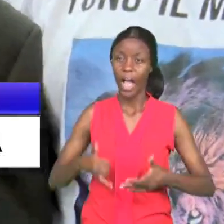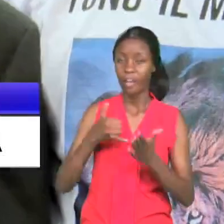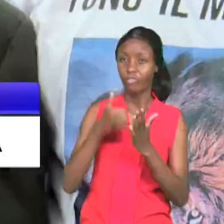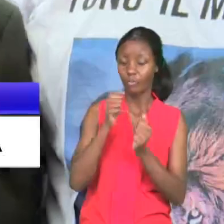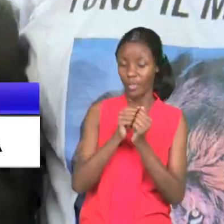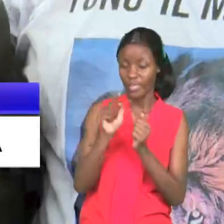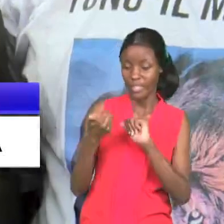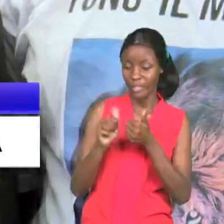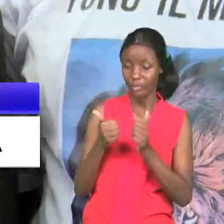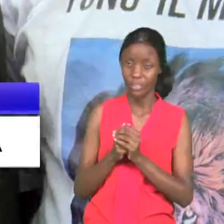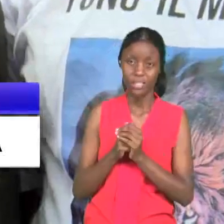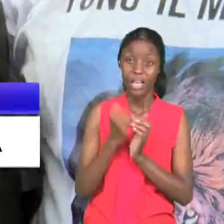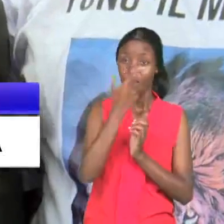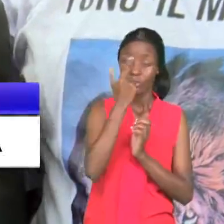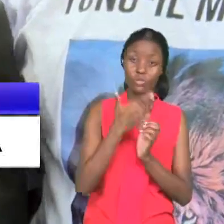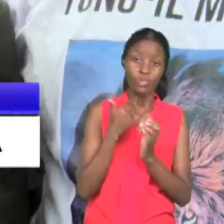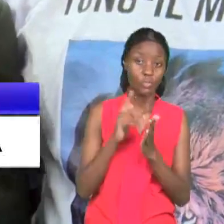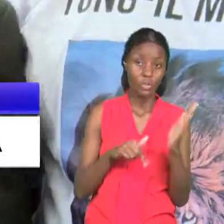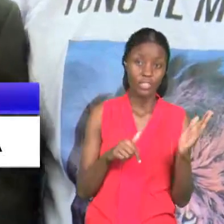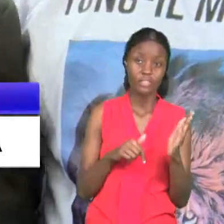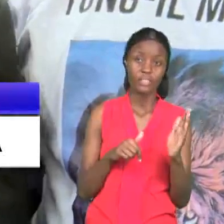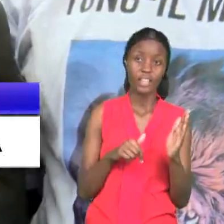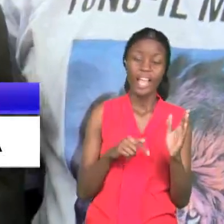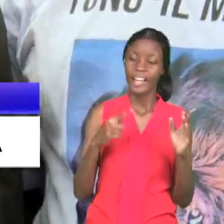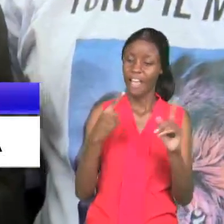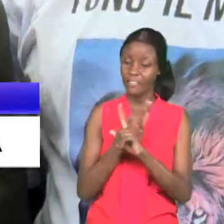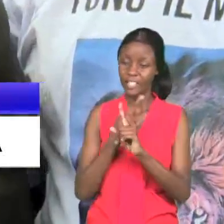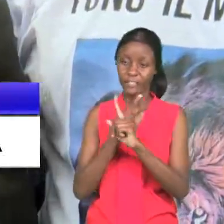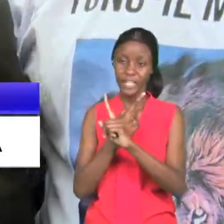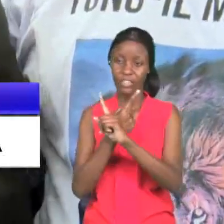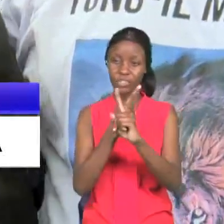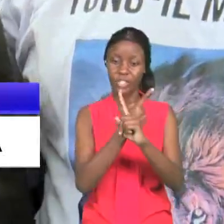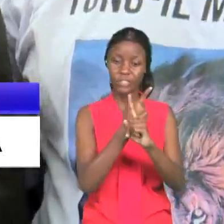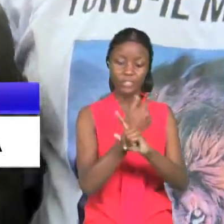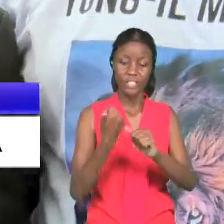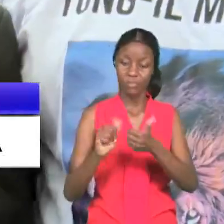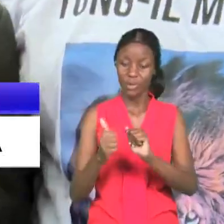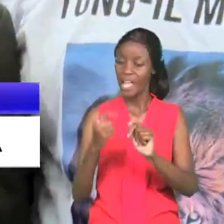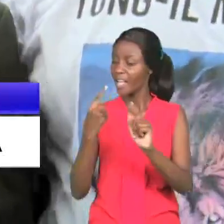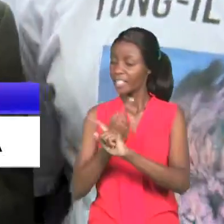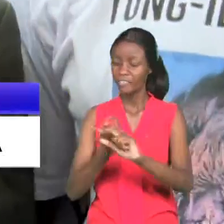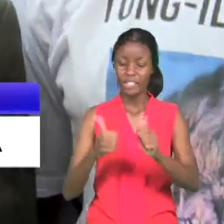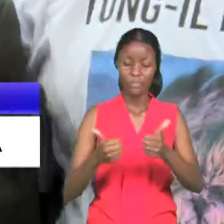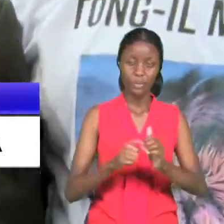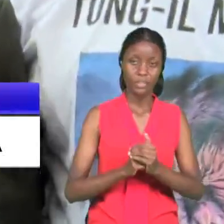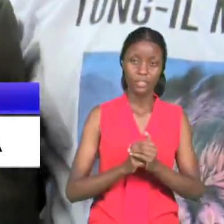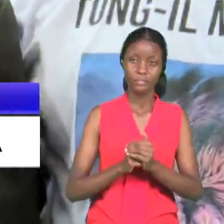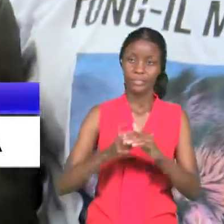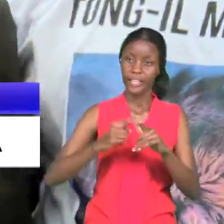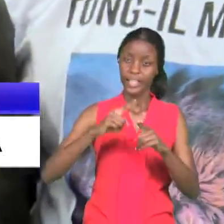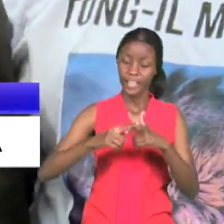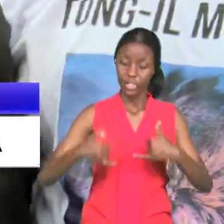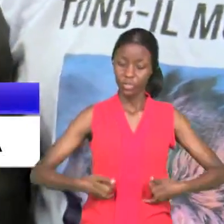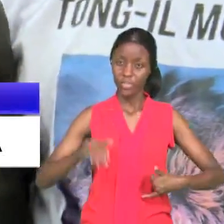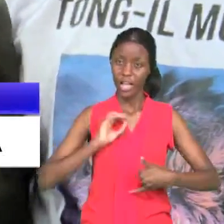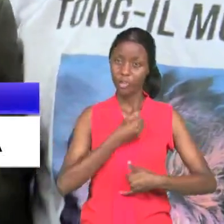mchezo. Unajua kila tunataka kufanya ile inaitwa diversification. Tuingie michezo tofauti tofauti. Ndio vijana wetu waweza